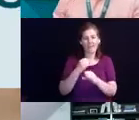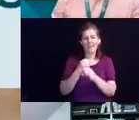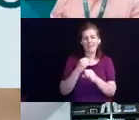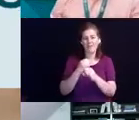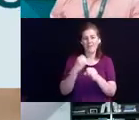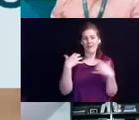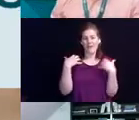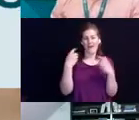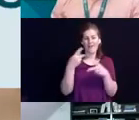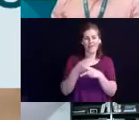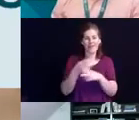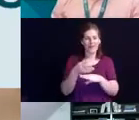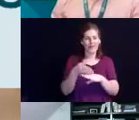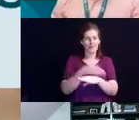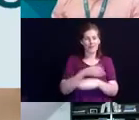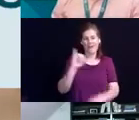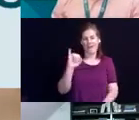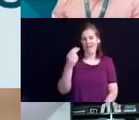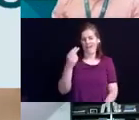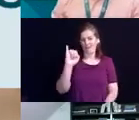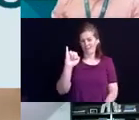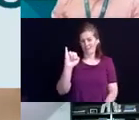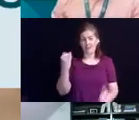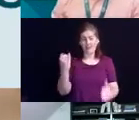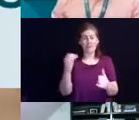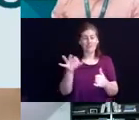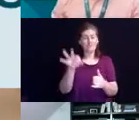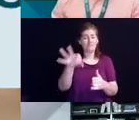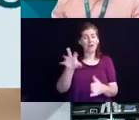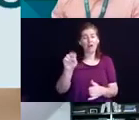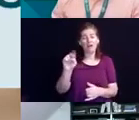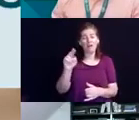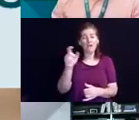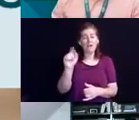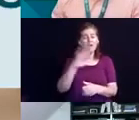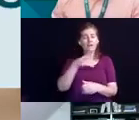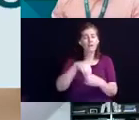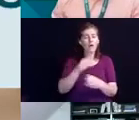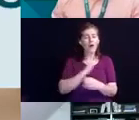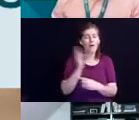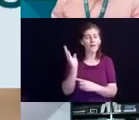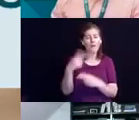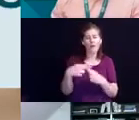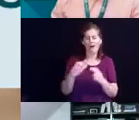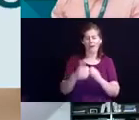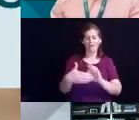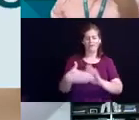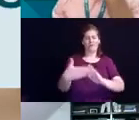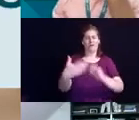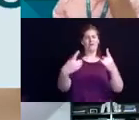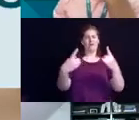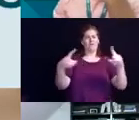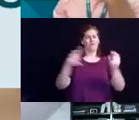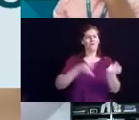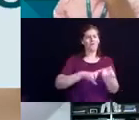Improvement. Today, we have a little nugget as part of our presentation we're calling How to Run an Effective Nursing Home